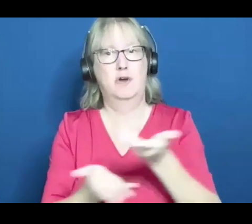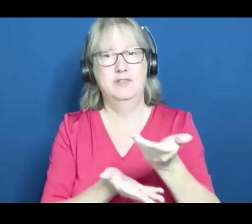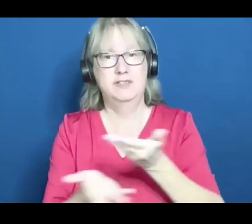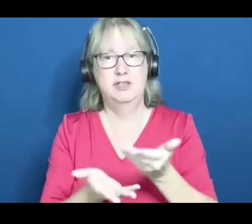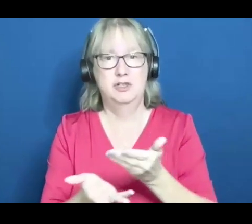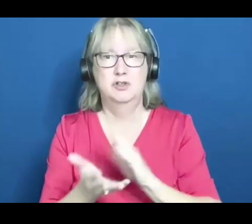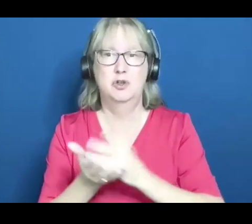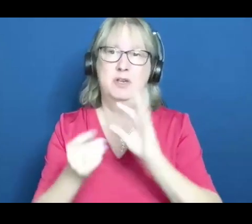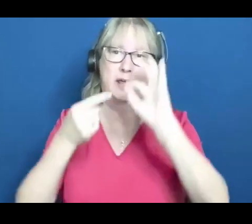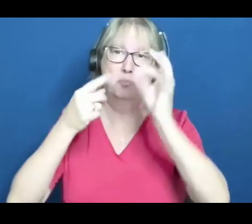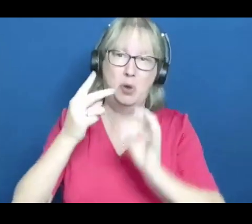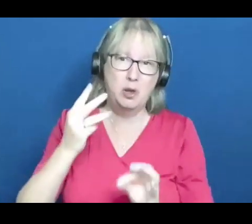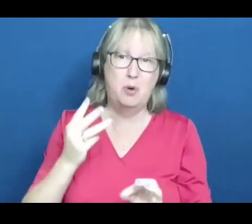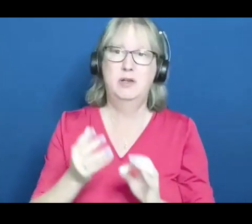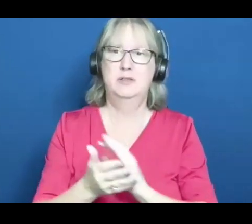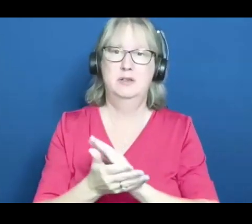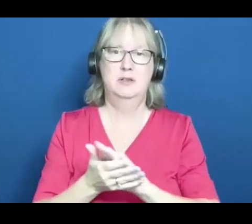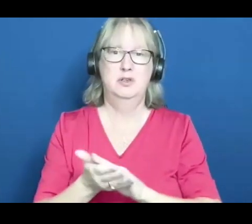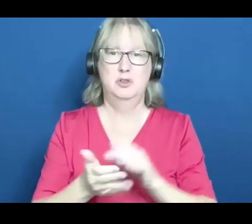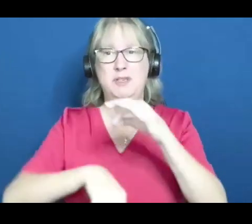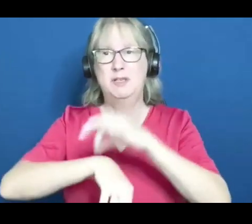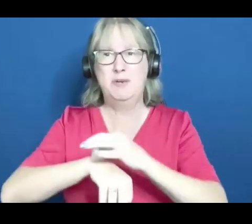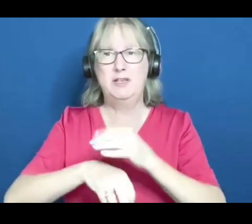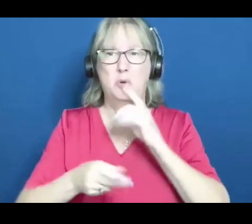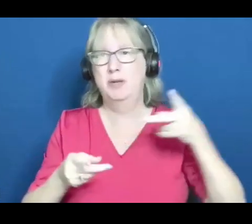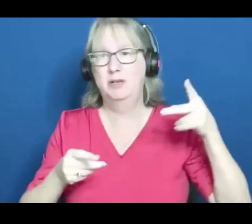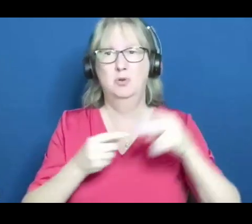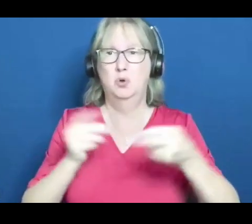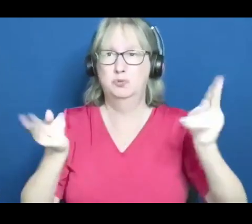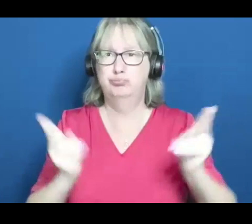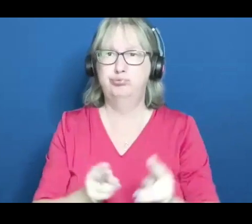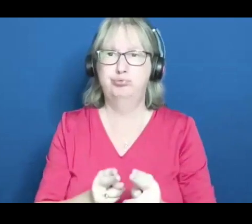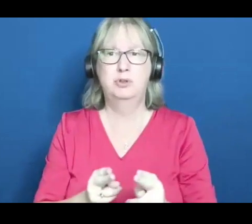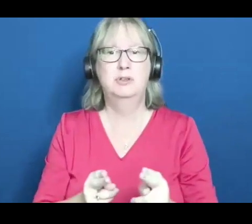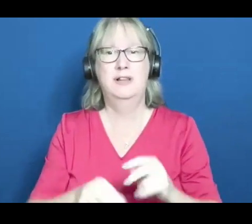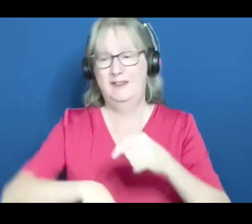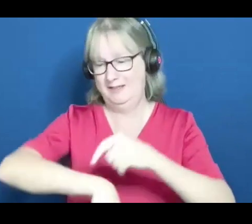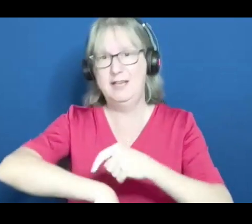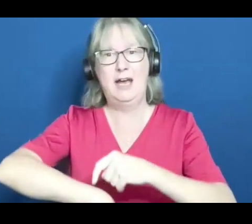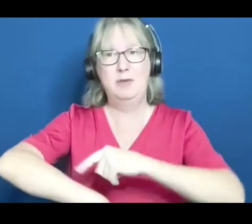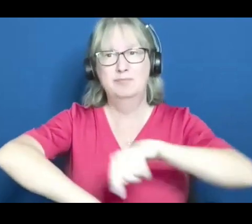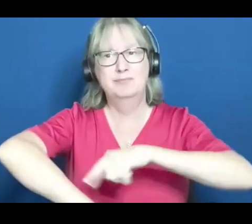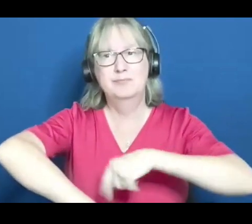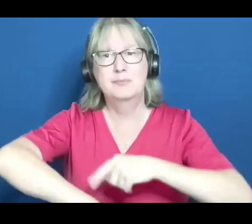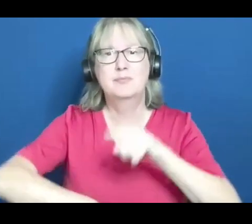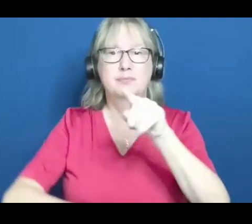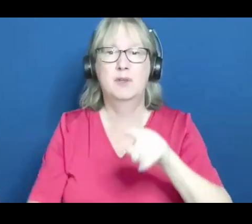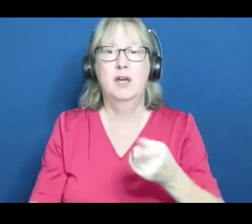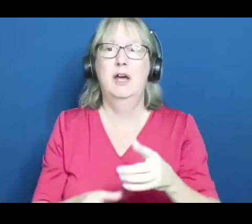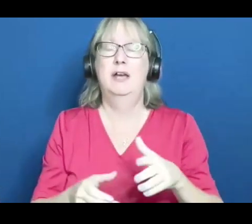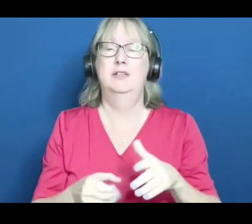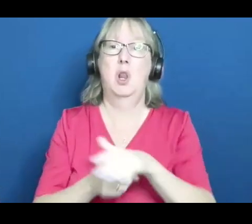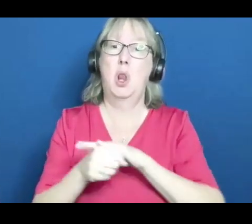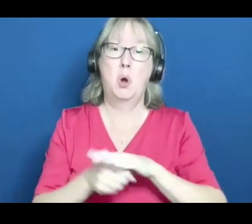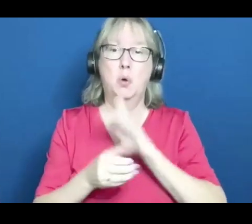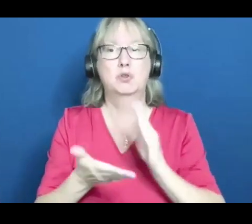you an overview, cut down minutes of the meeting as such, and you can save that technology. It's all stored locally, so it's very secure.